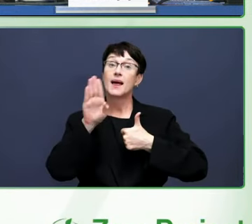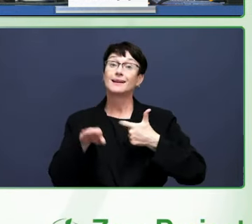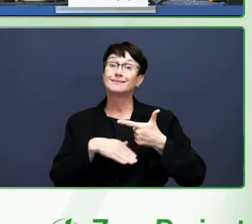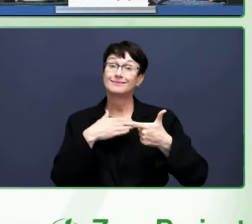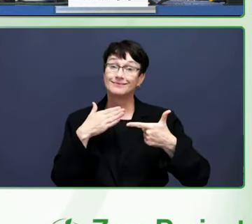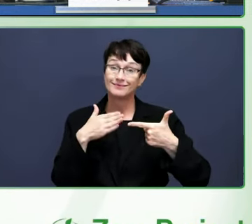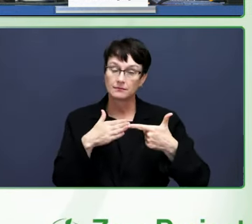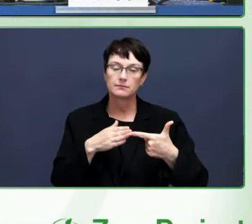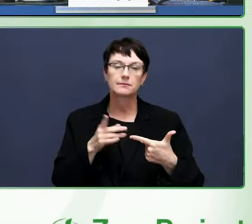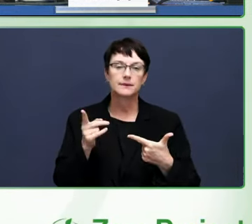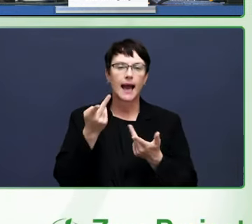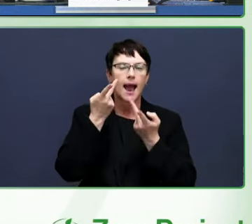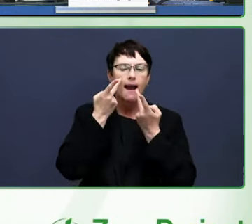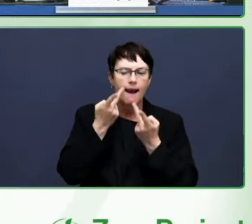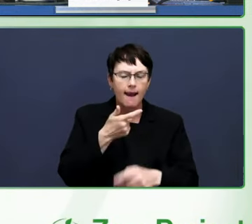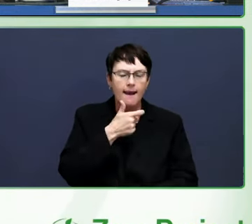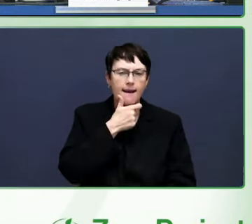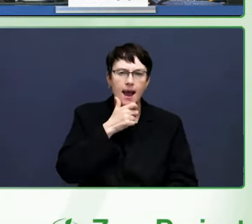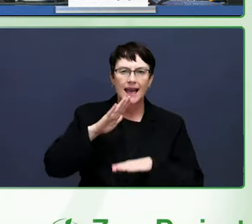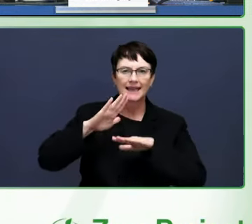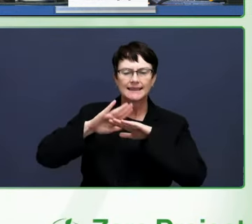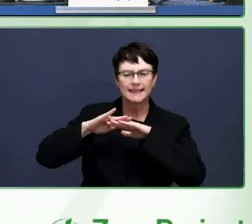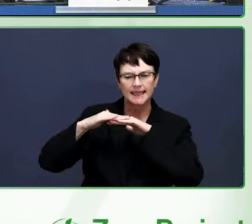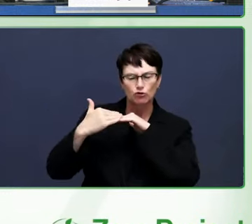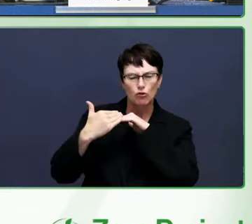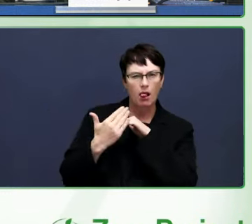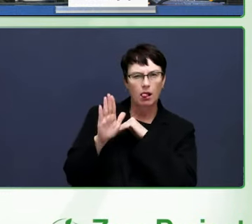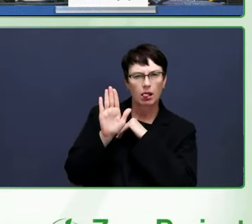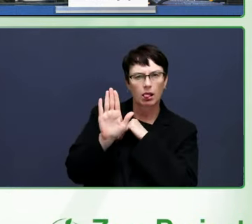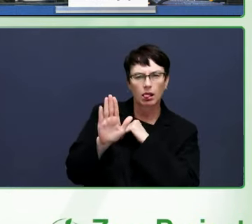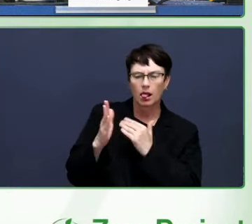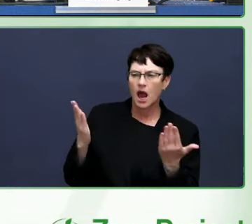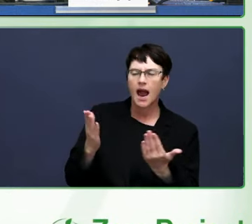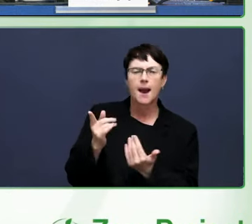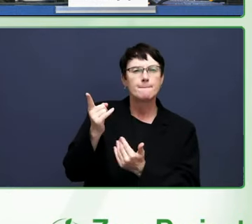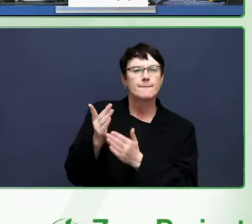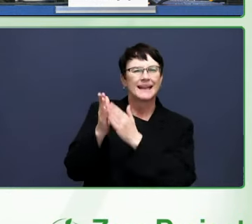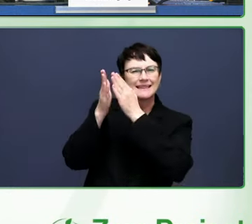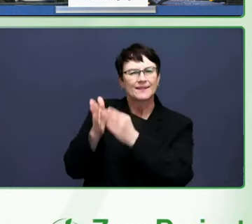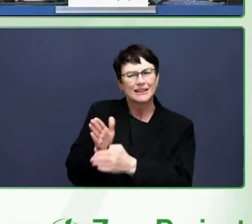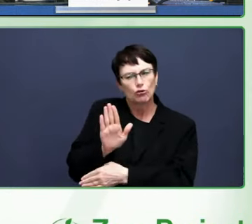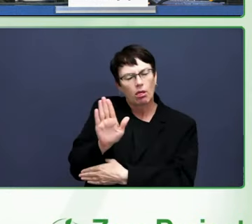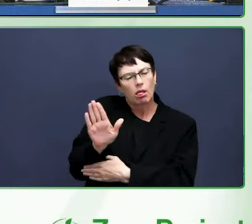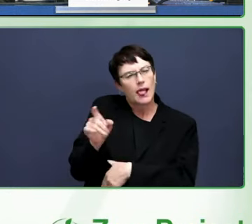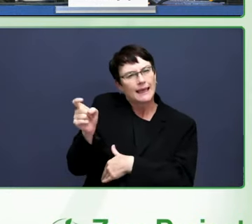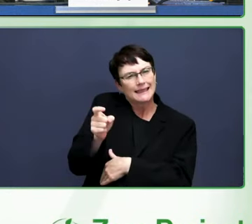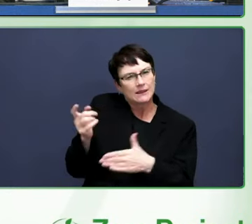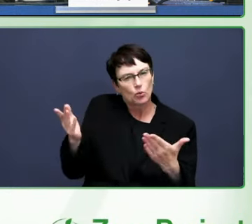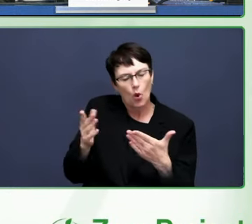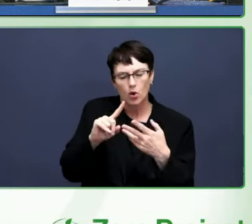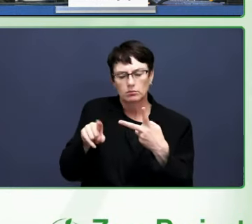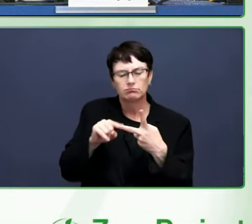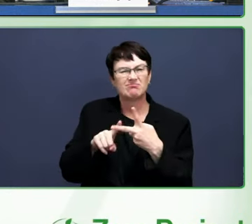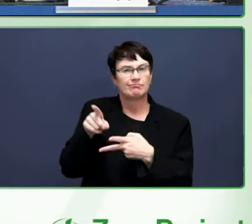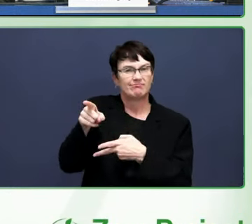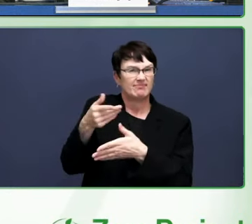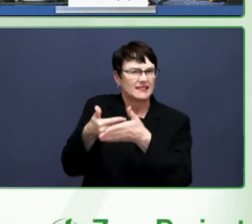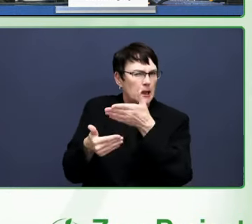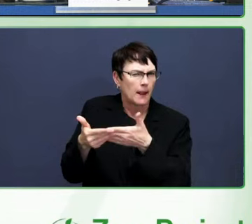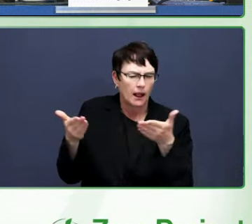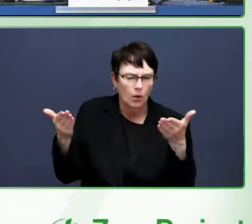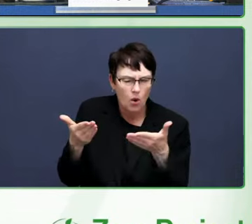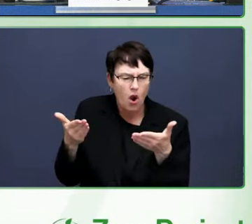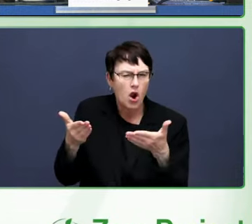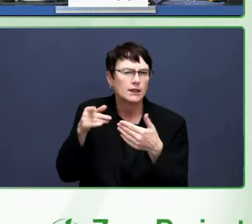analysis looking at disabilities and the individual needs, as well as the learning environments and what they